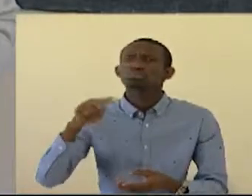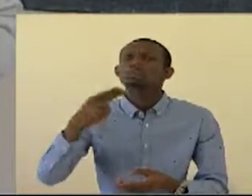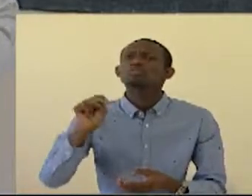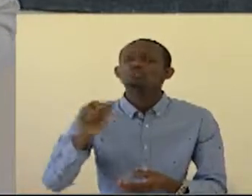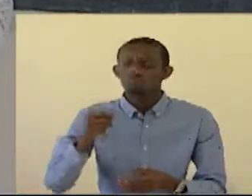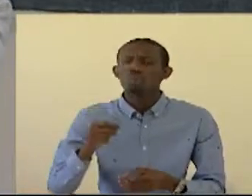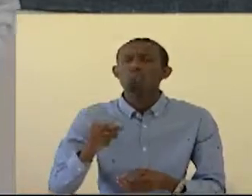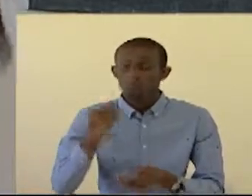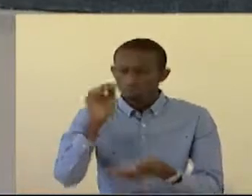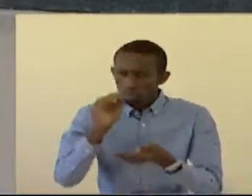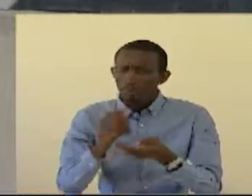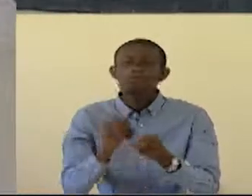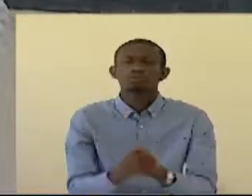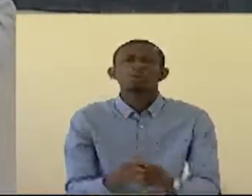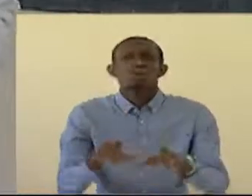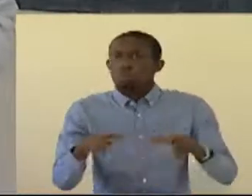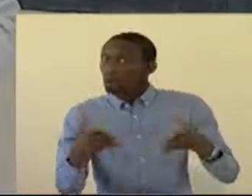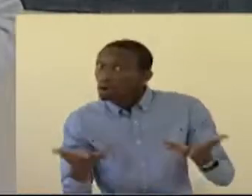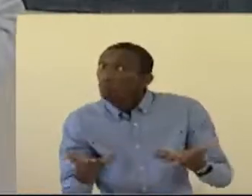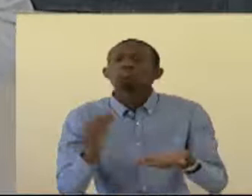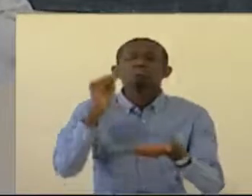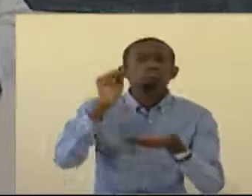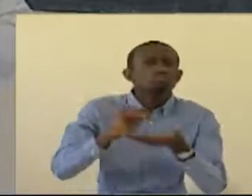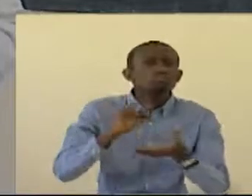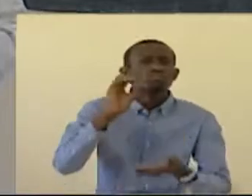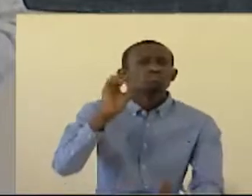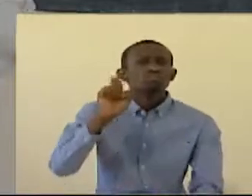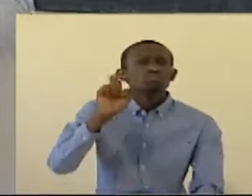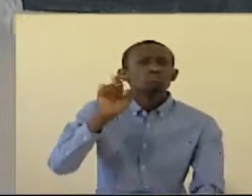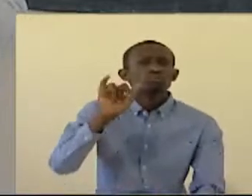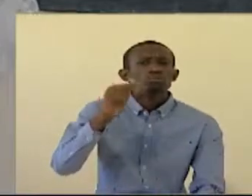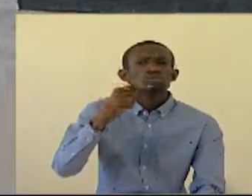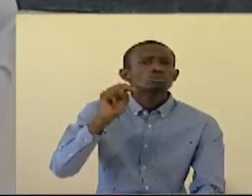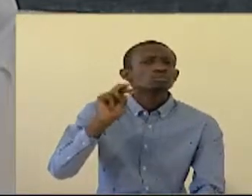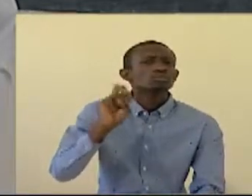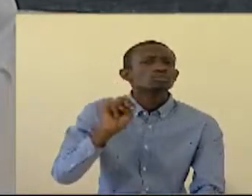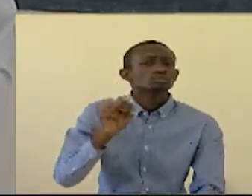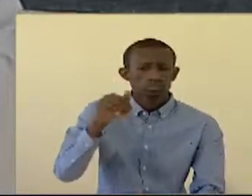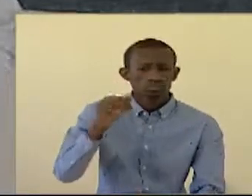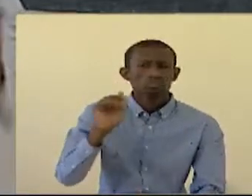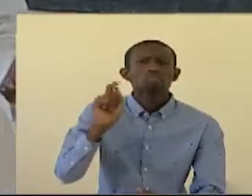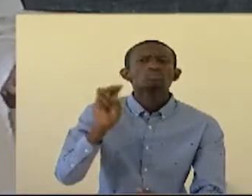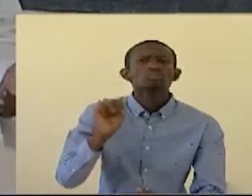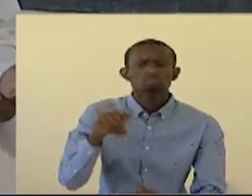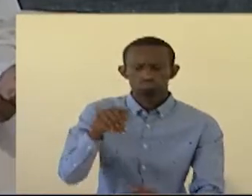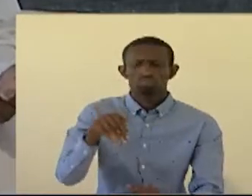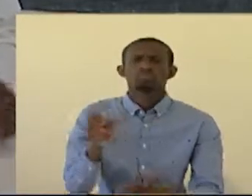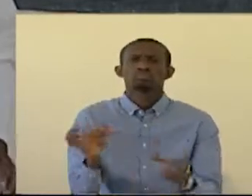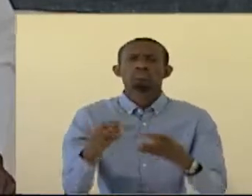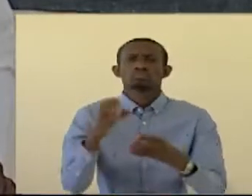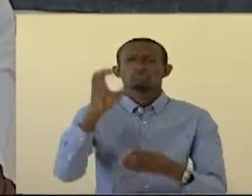a reduction, or how we can reduce the oxygen atoms in the compound to get a